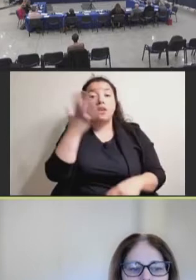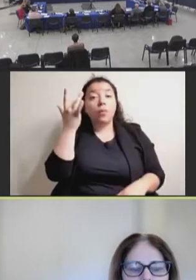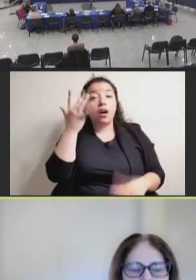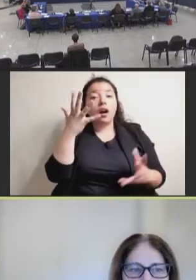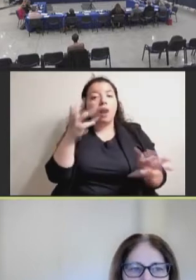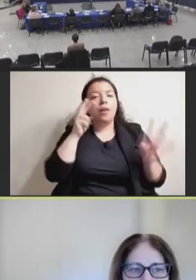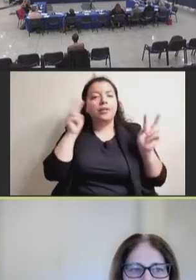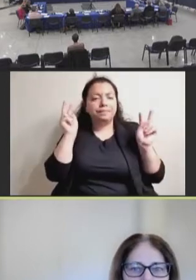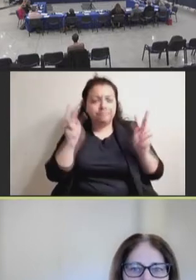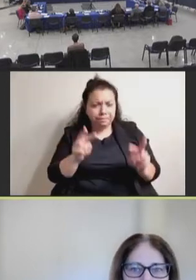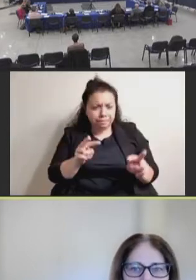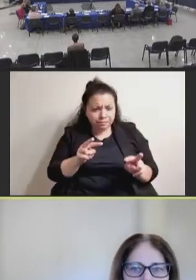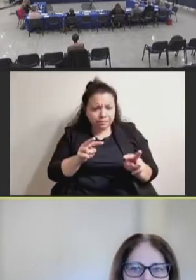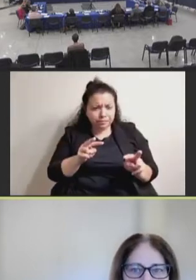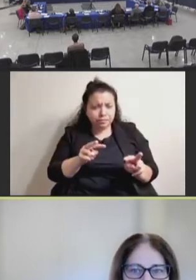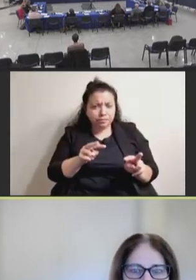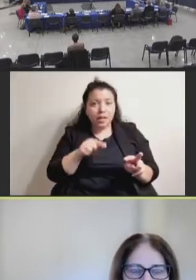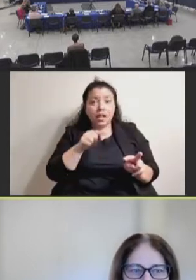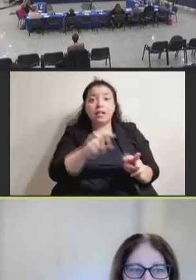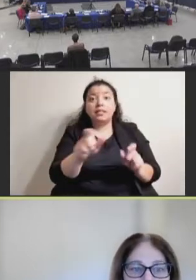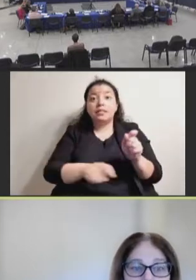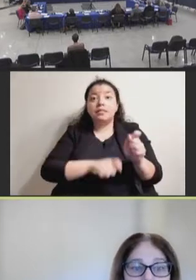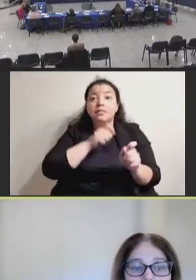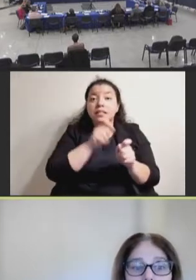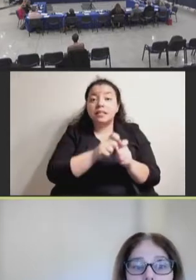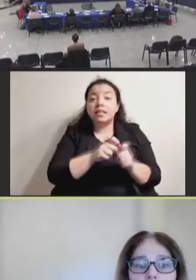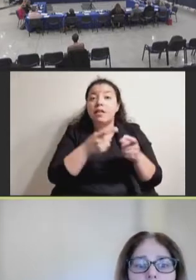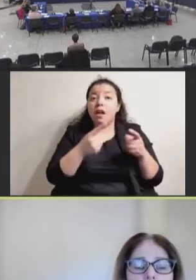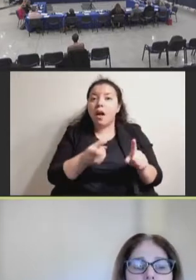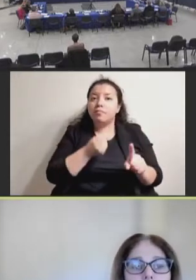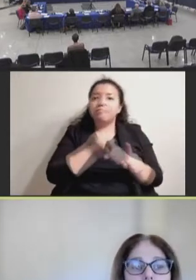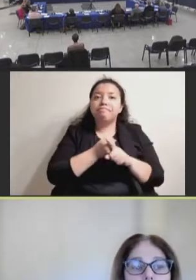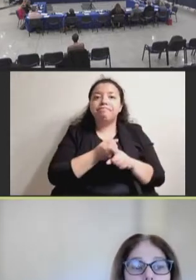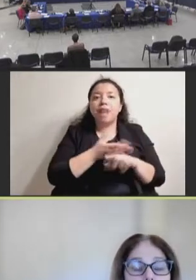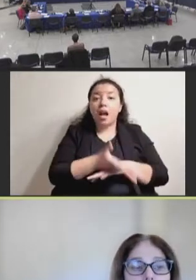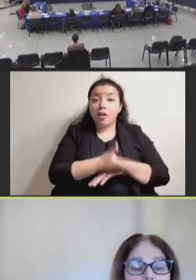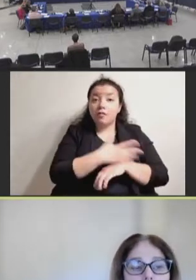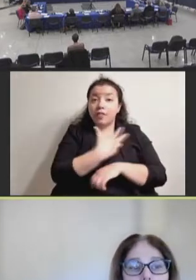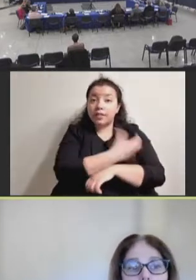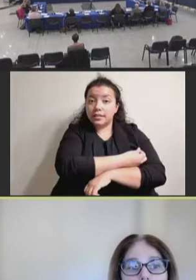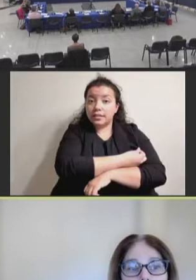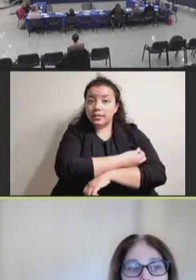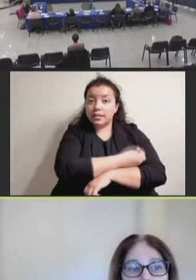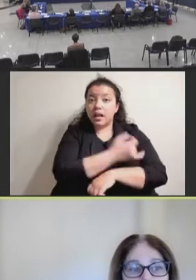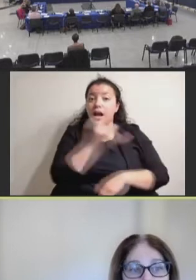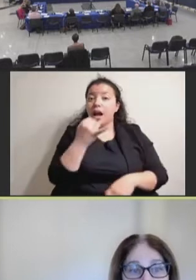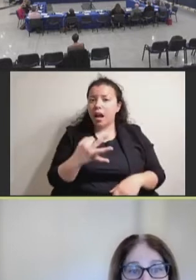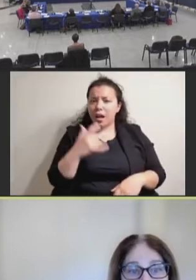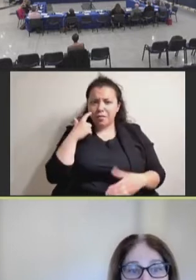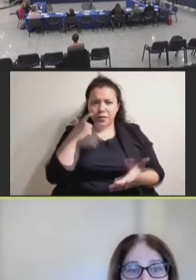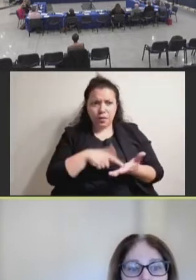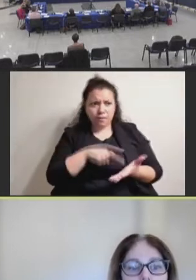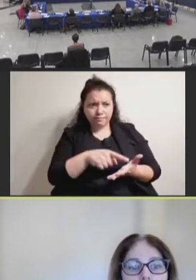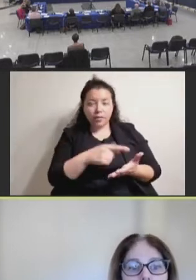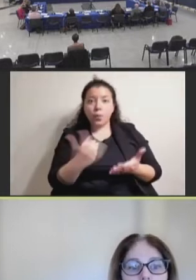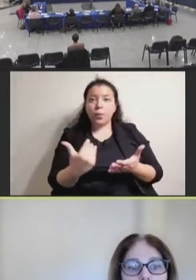is incident after COVID-19 vaccination. And if it appears to be a new onset incident case, we would include it in the